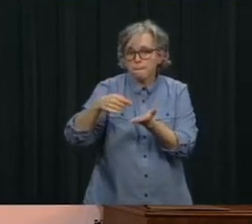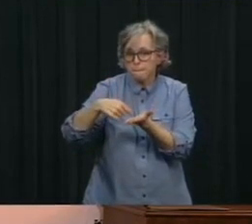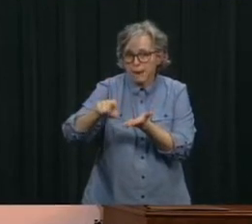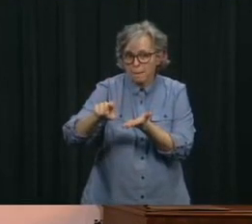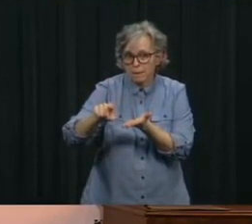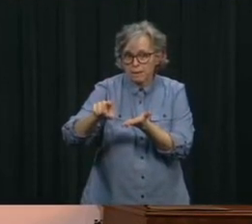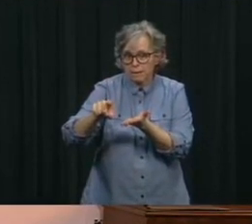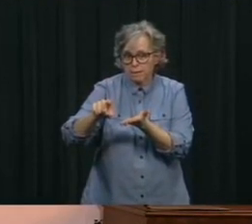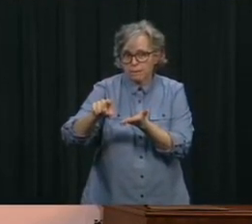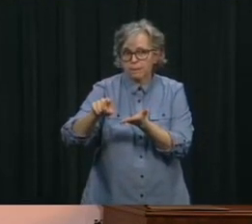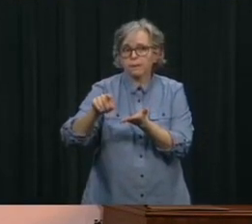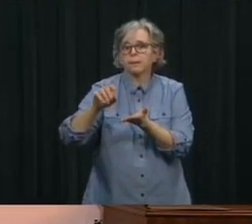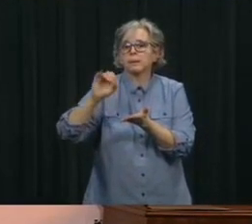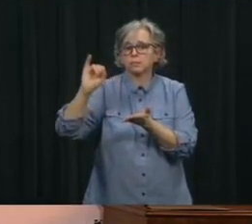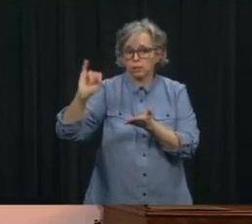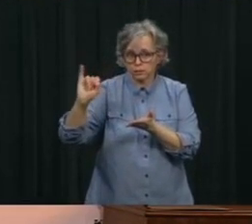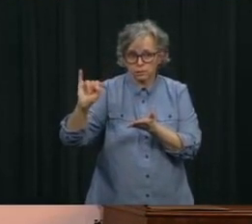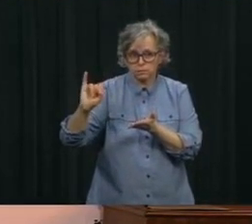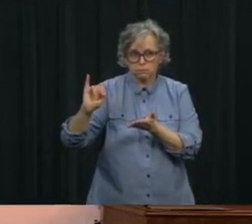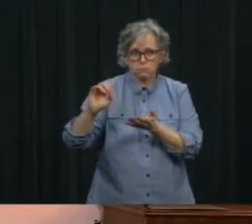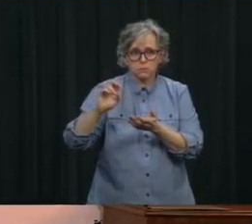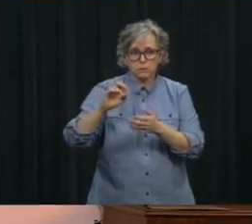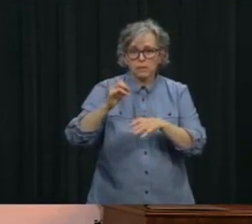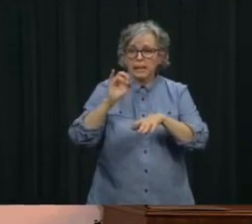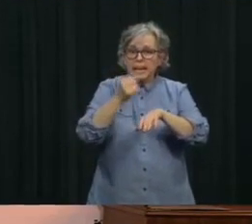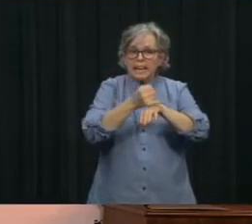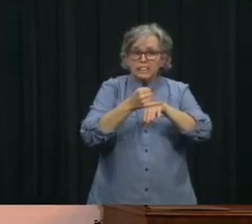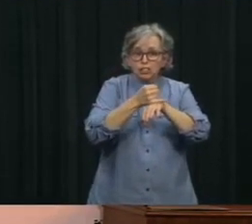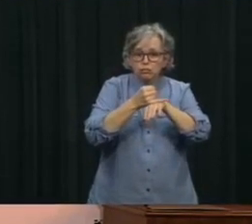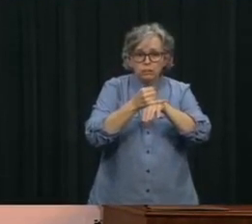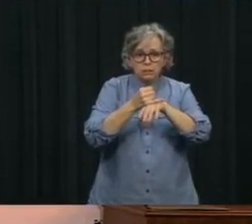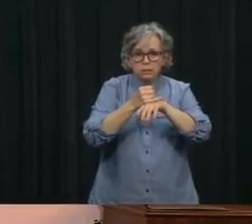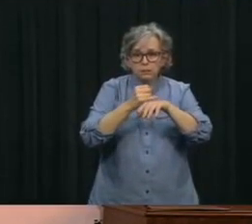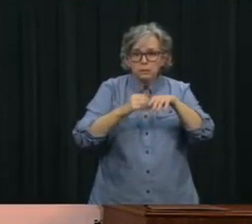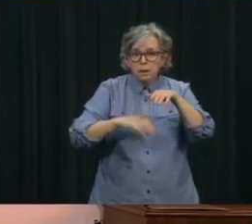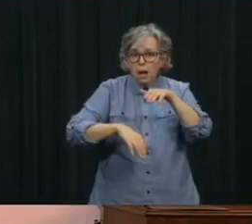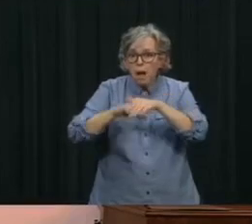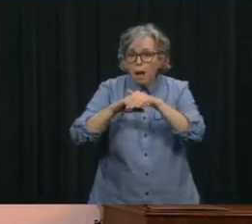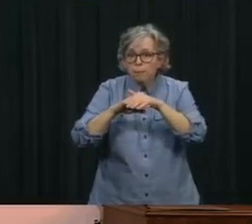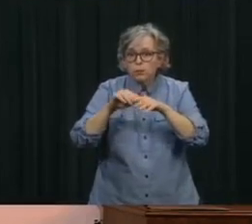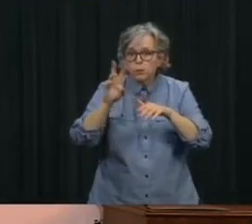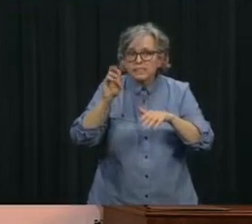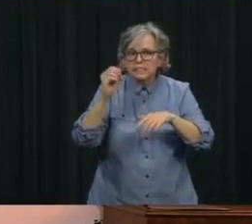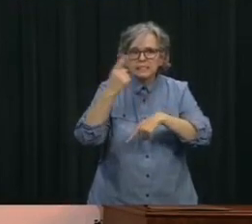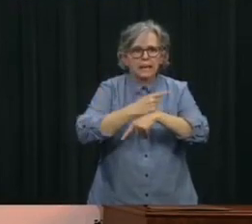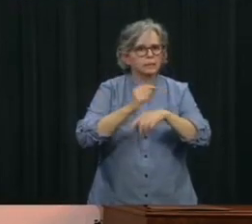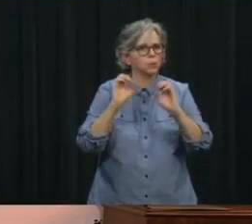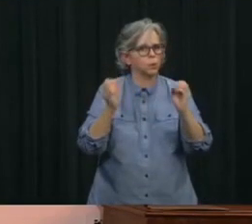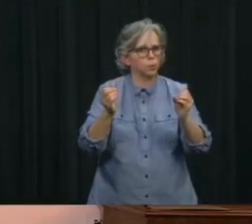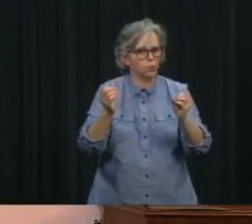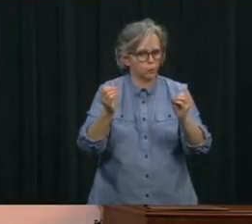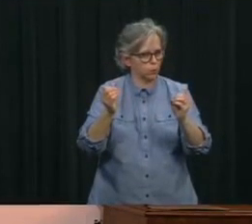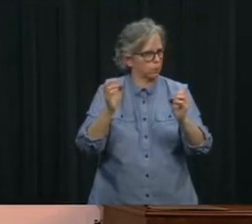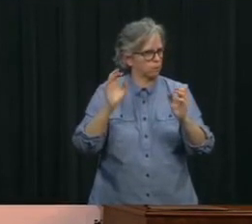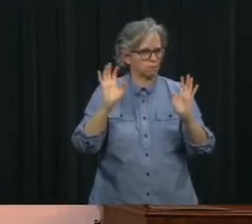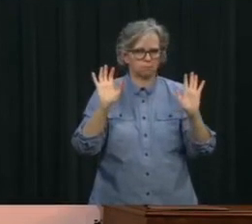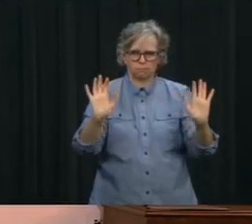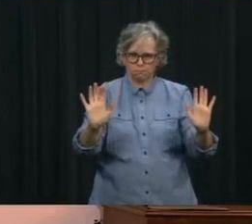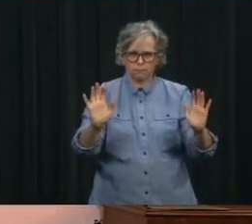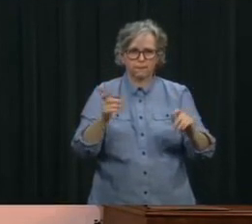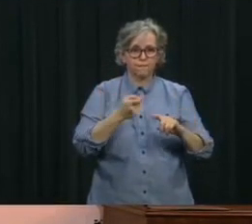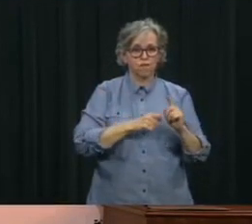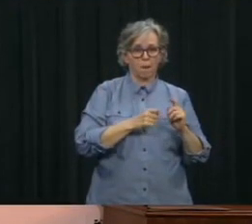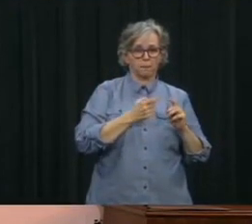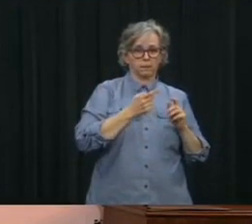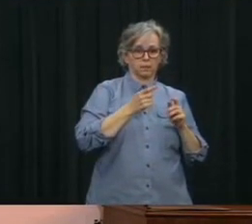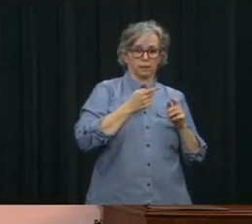interest-free for up to 60 calendar days from the original premium due date. This means